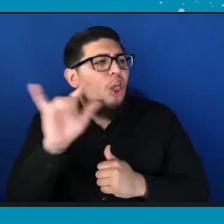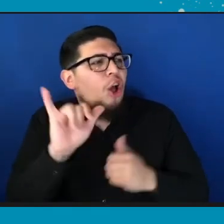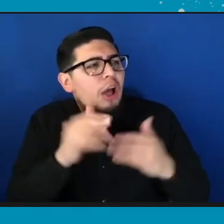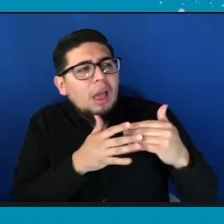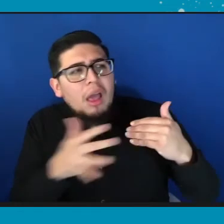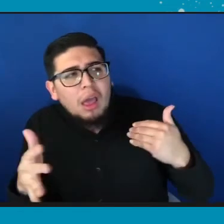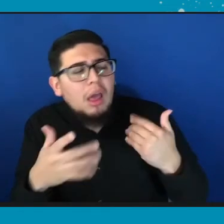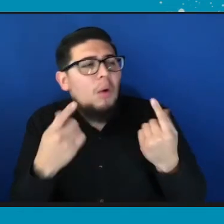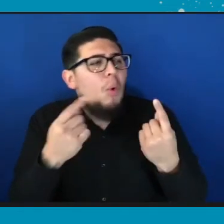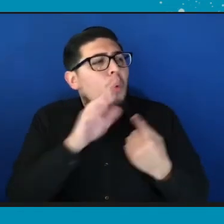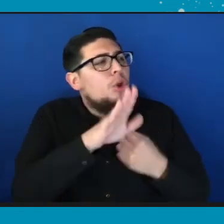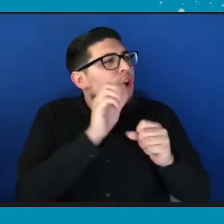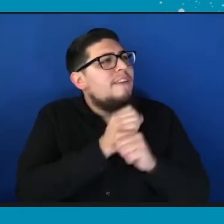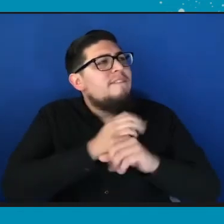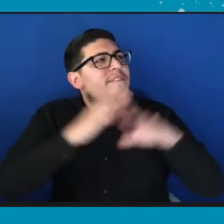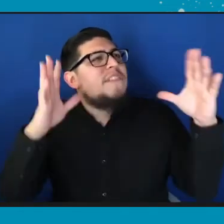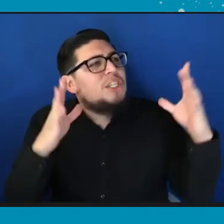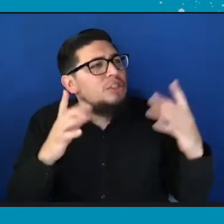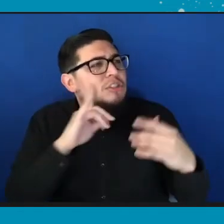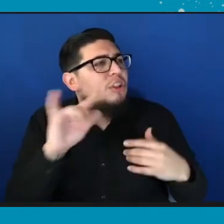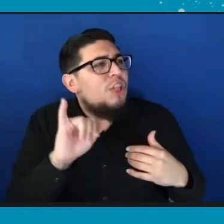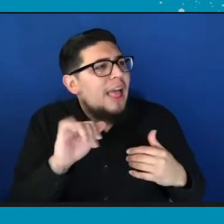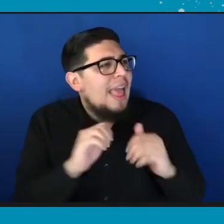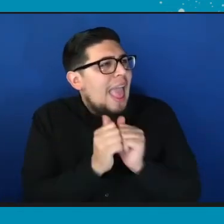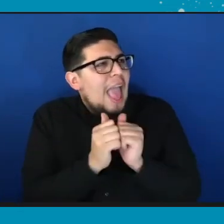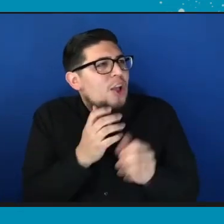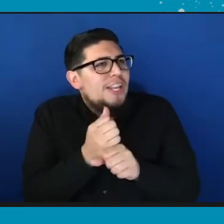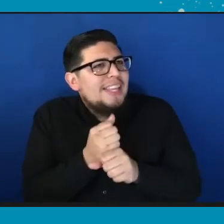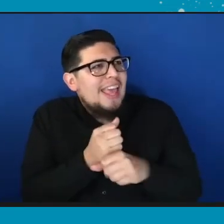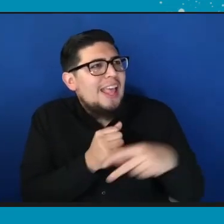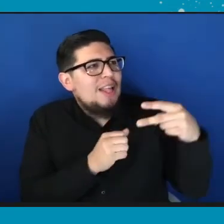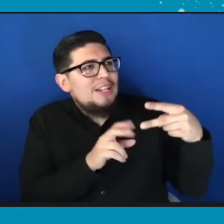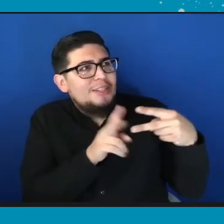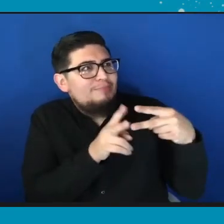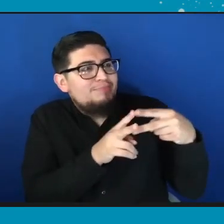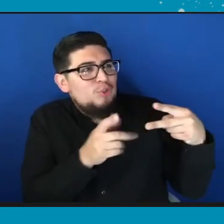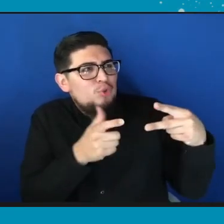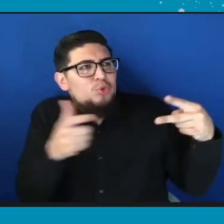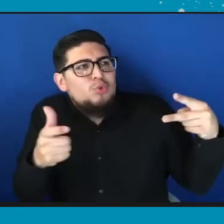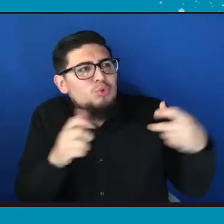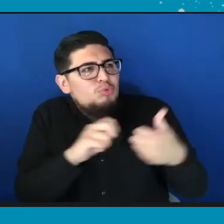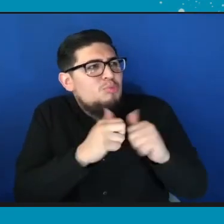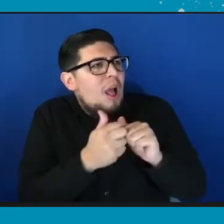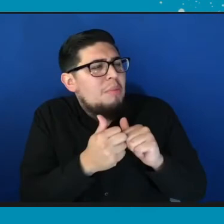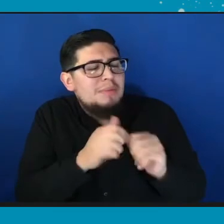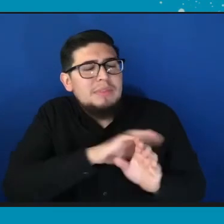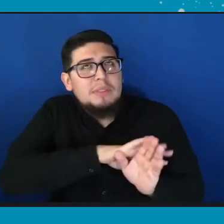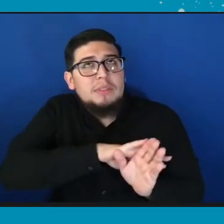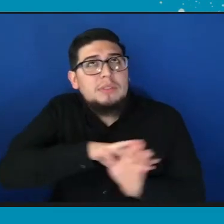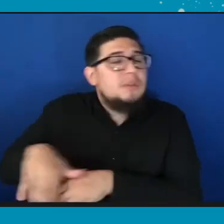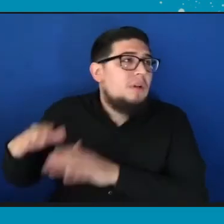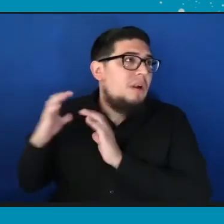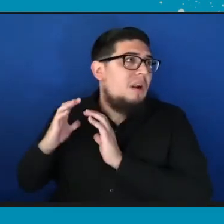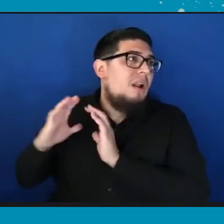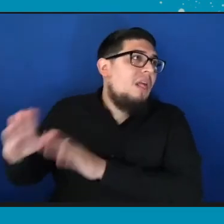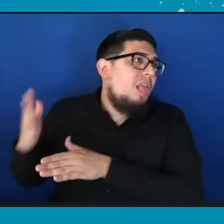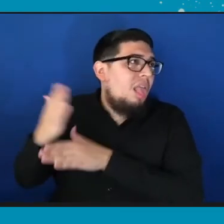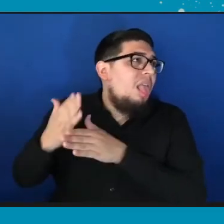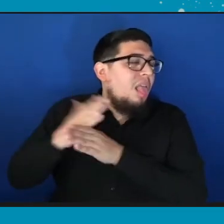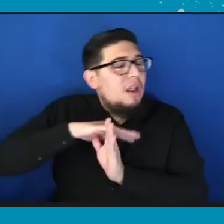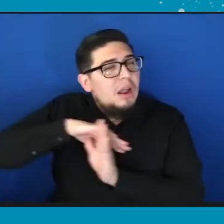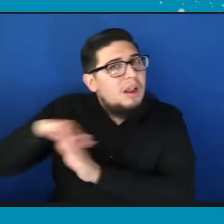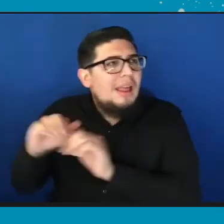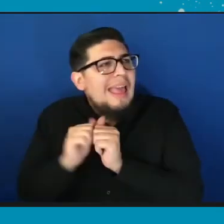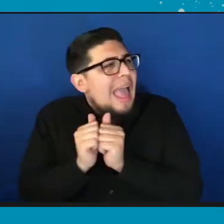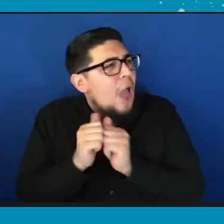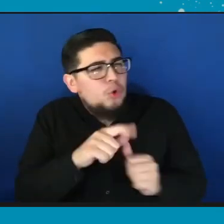could, get those two huge problems kind of off of your back? What would your vision be for how you could continue your work?